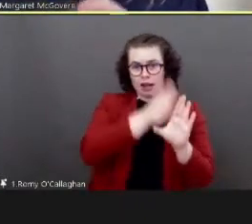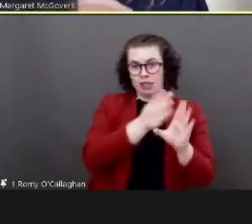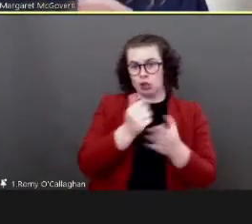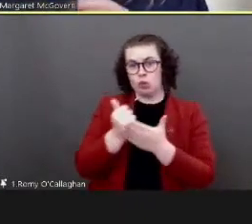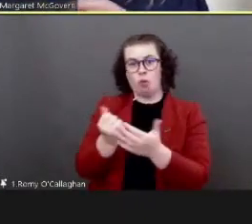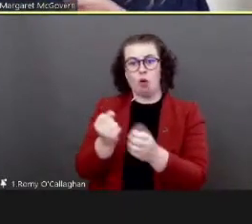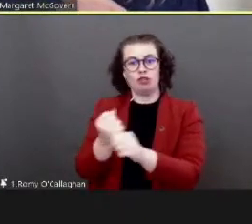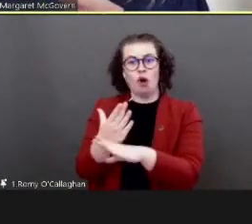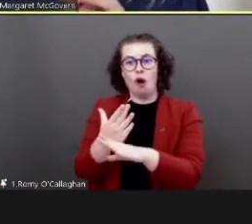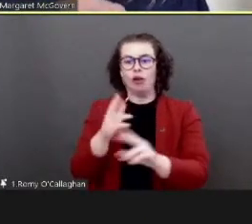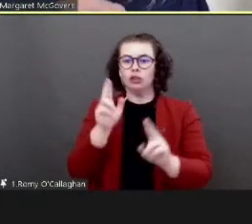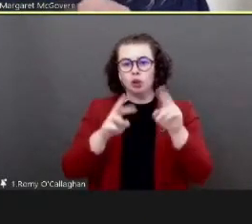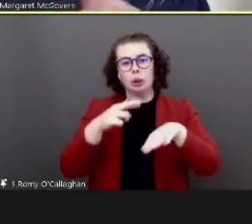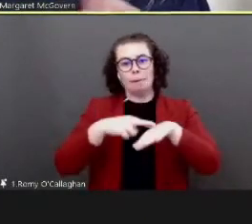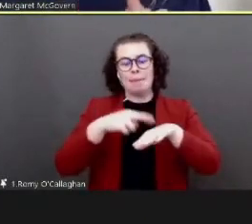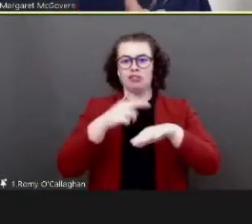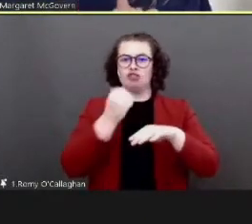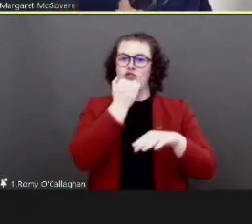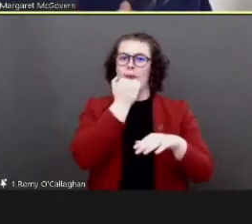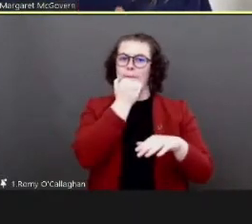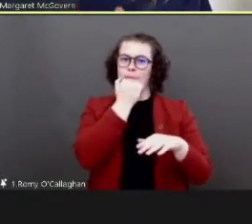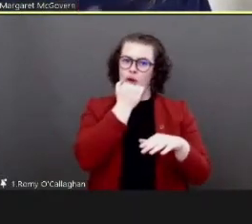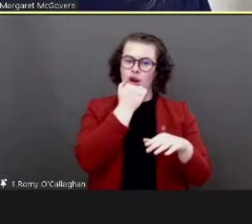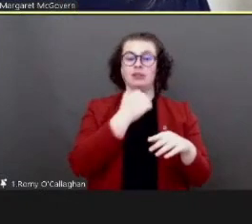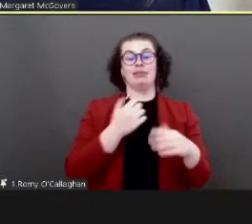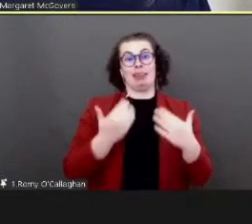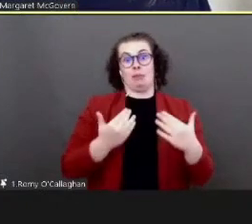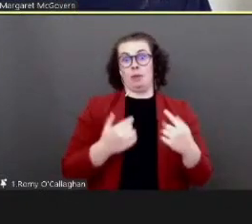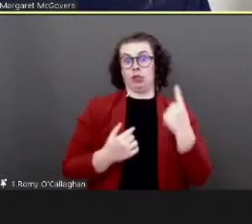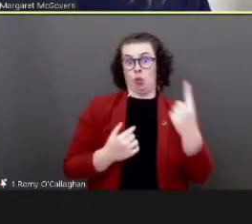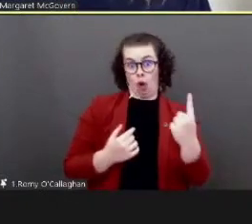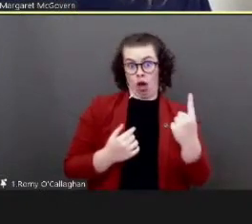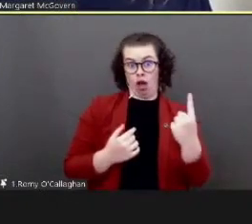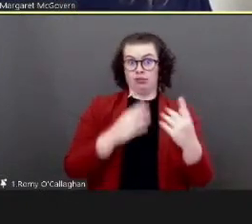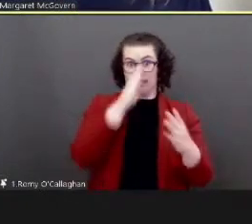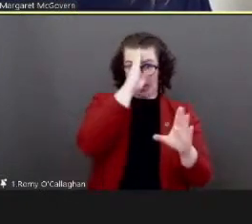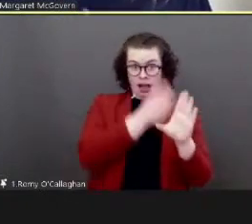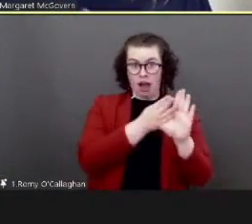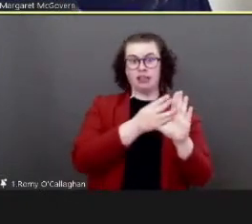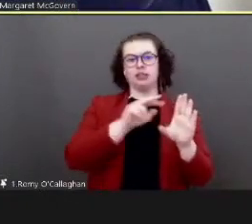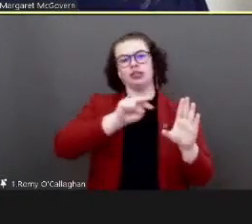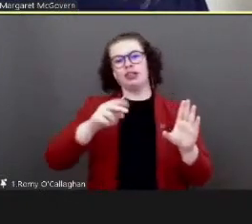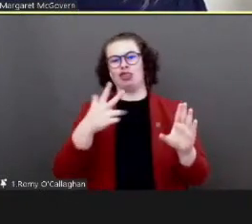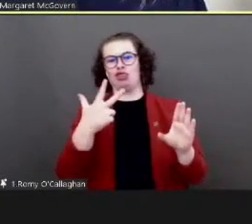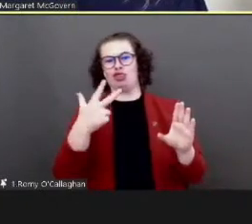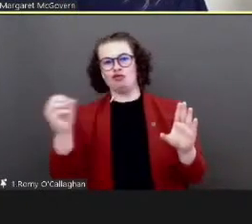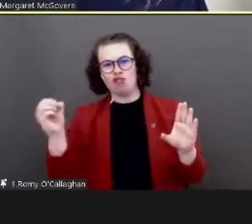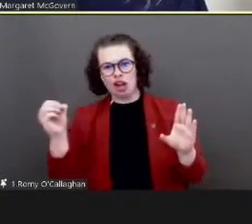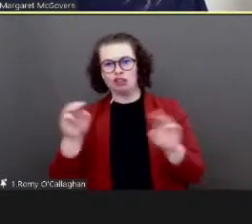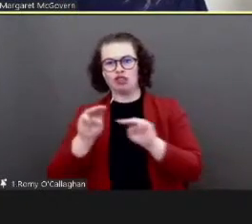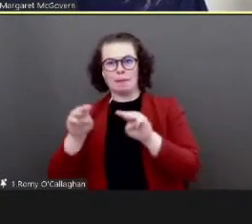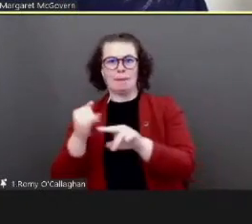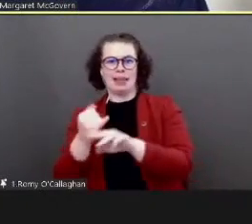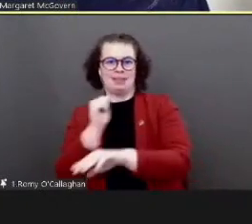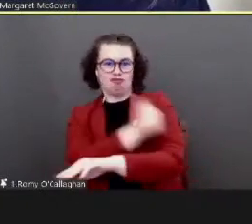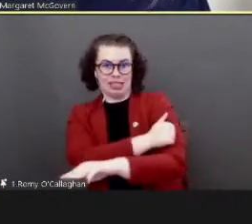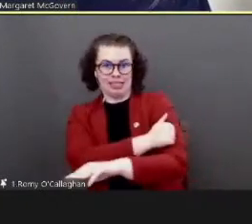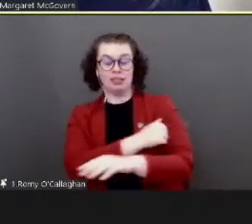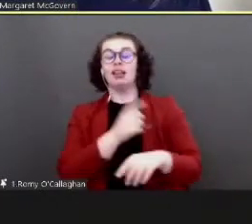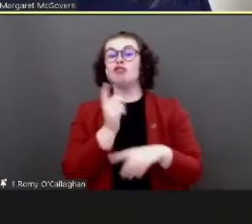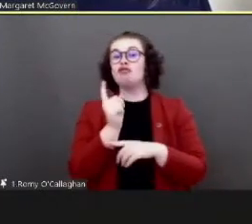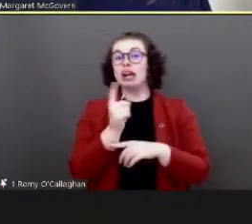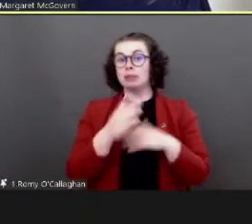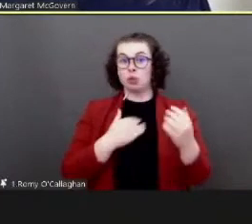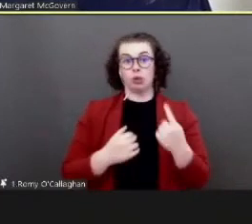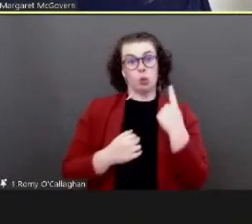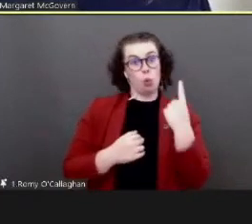ratios should be. So at the moment we have one psychologist to 315 people in custody, and the recommended number would be one